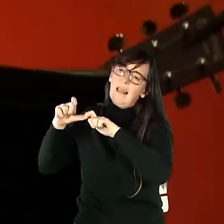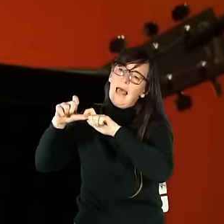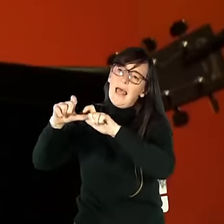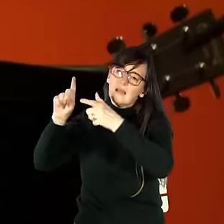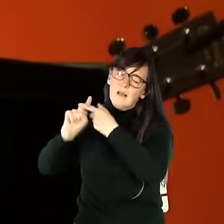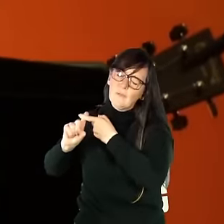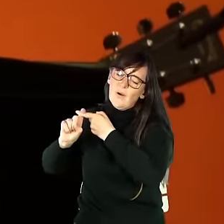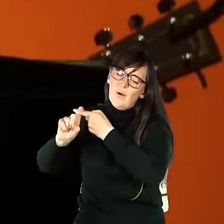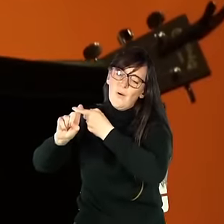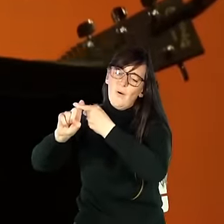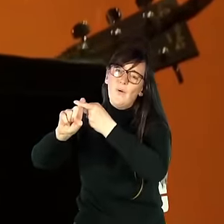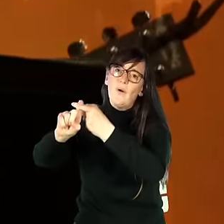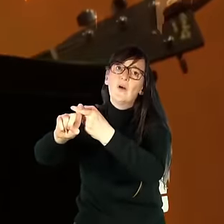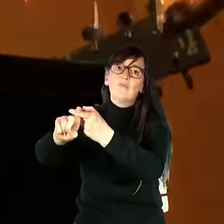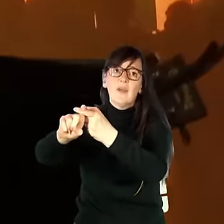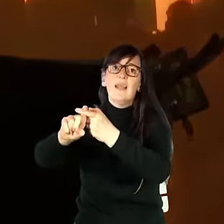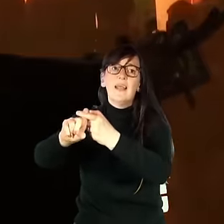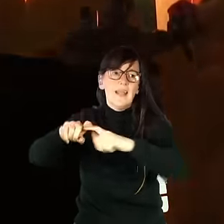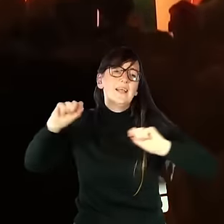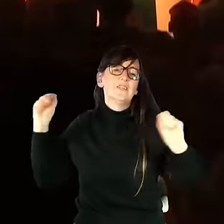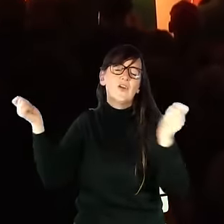never let them go.